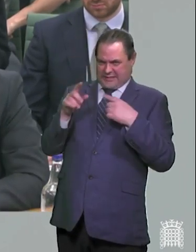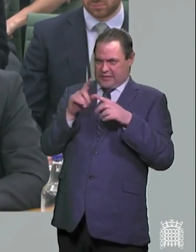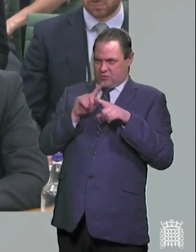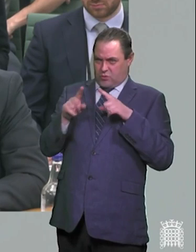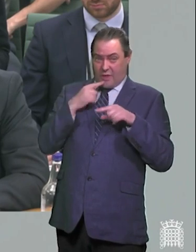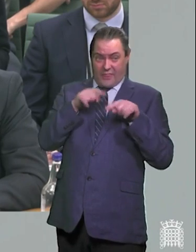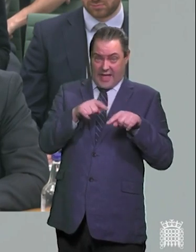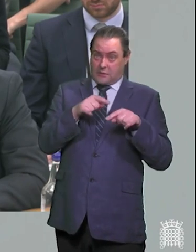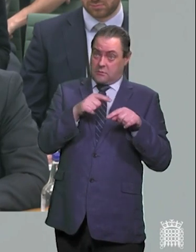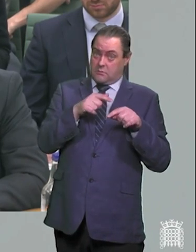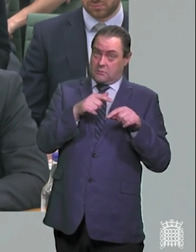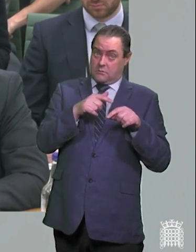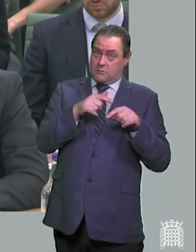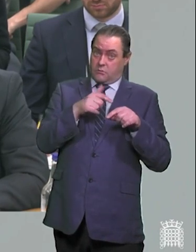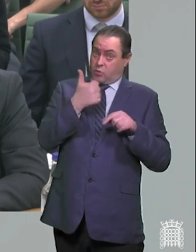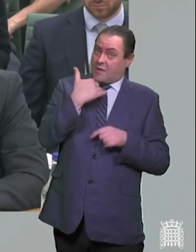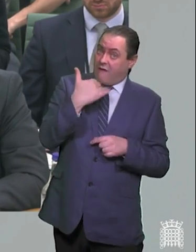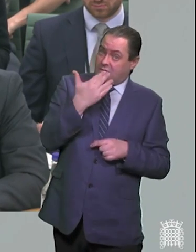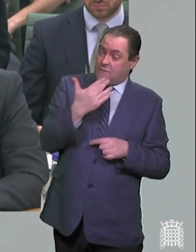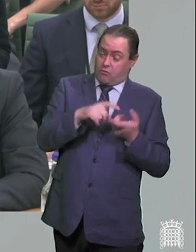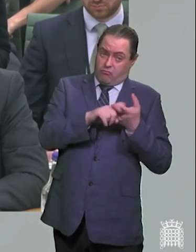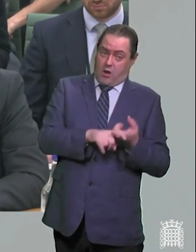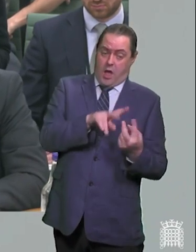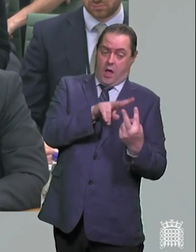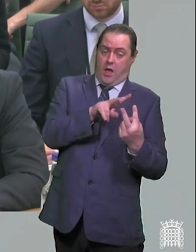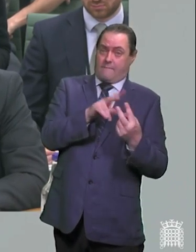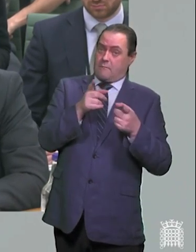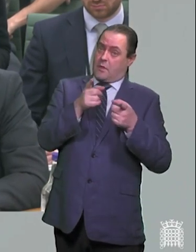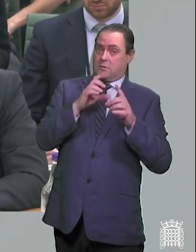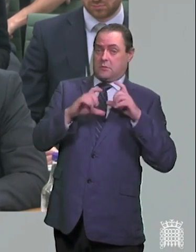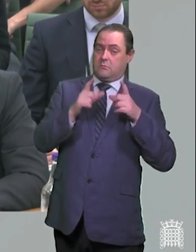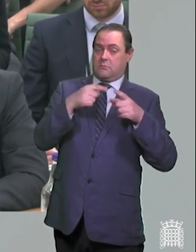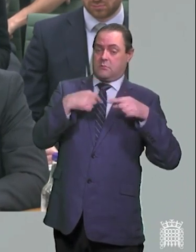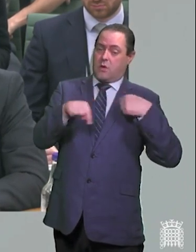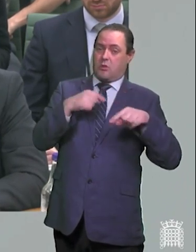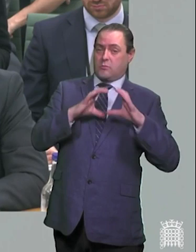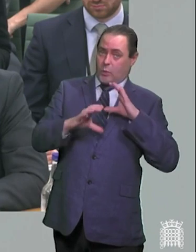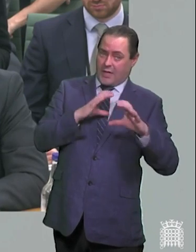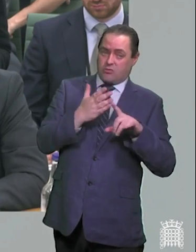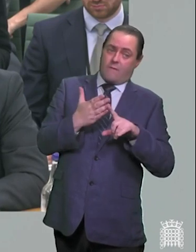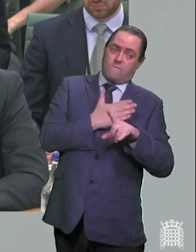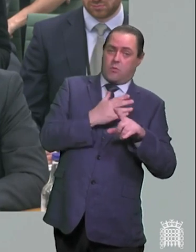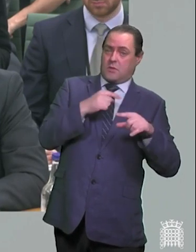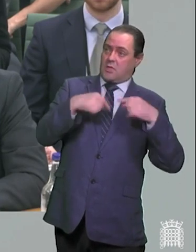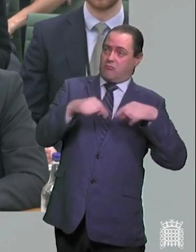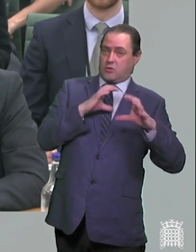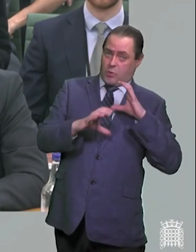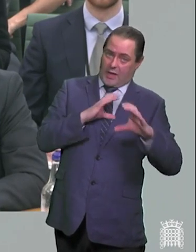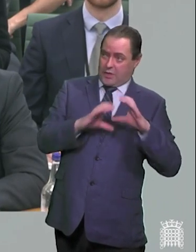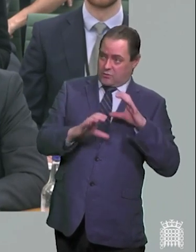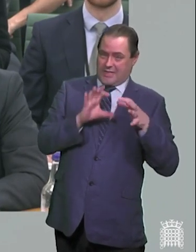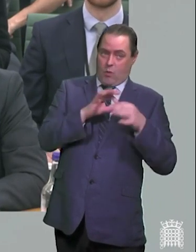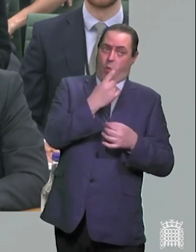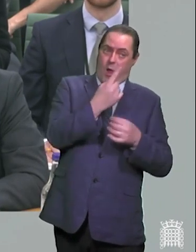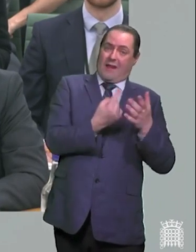that a good enough assurance? Is it good enough to rely on the Director of Communications and the former Director of Communications about